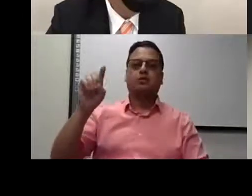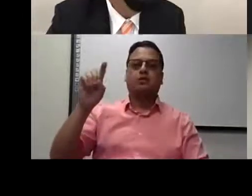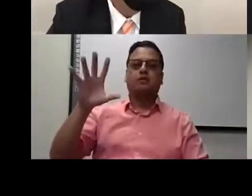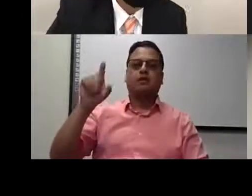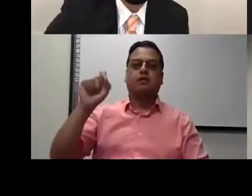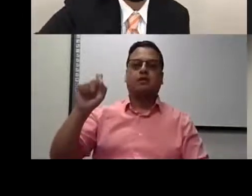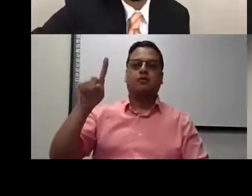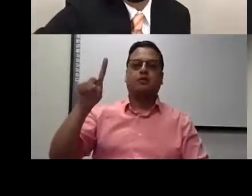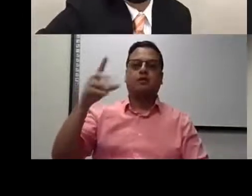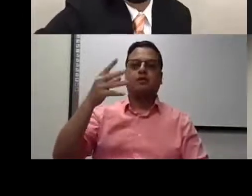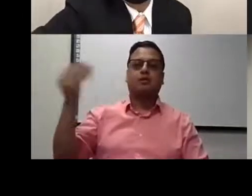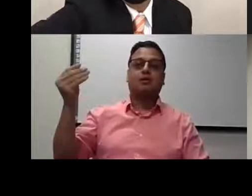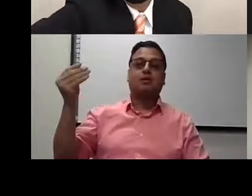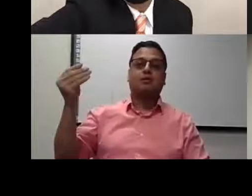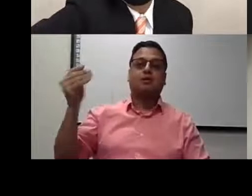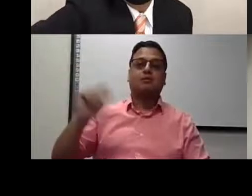44015.1. And